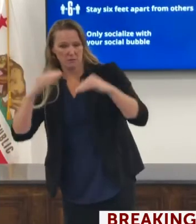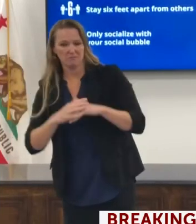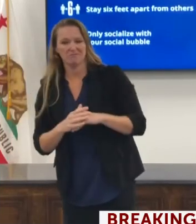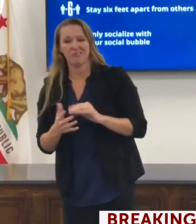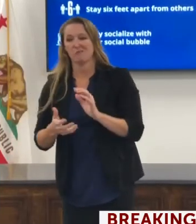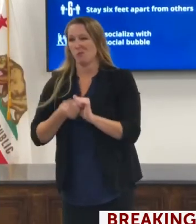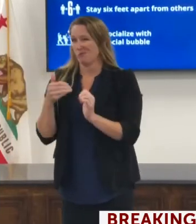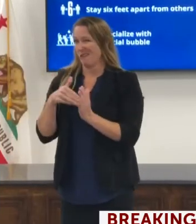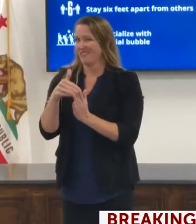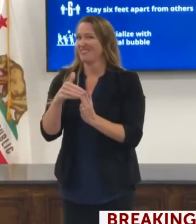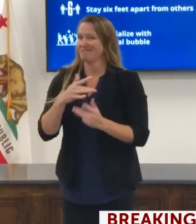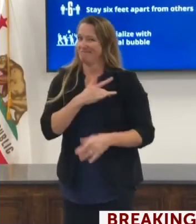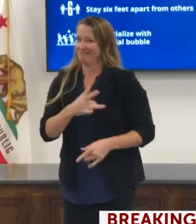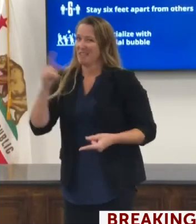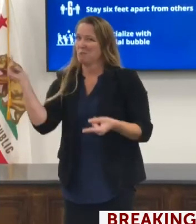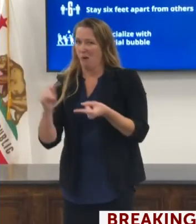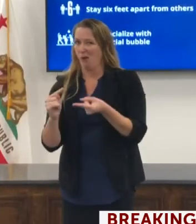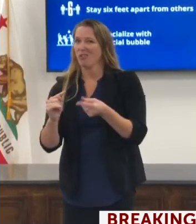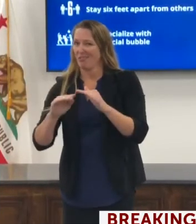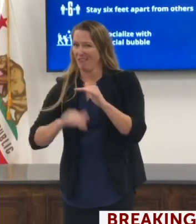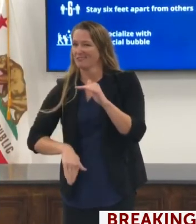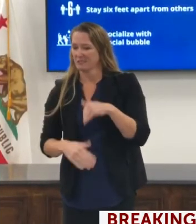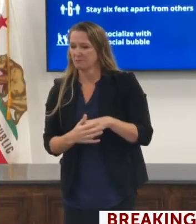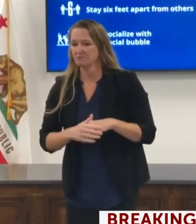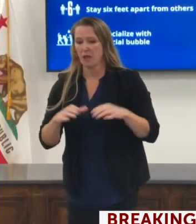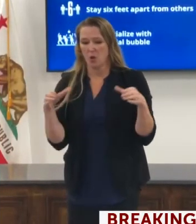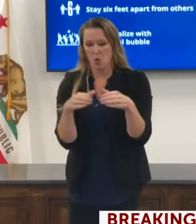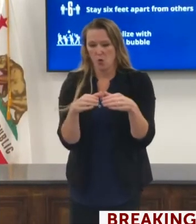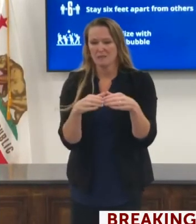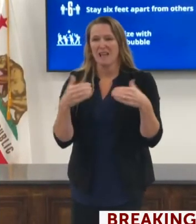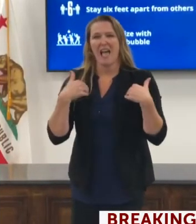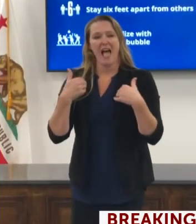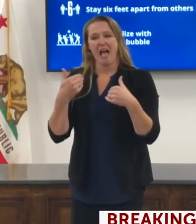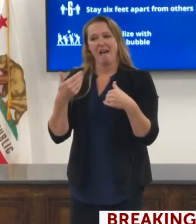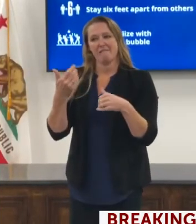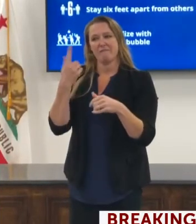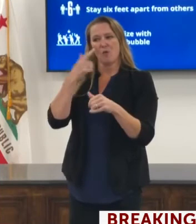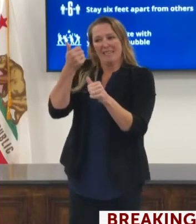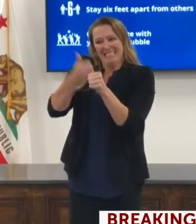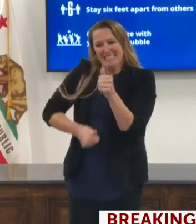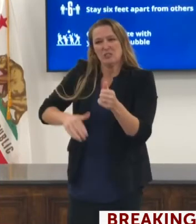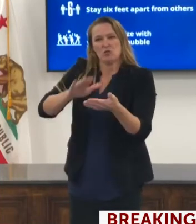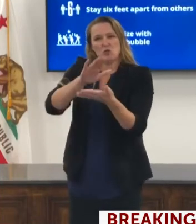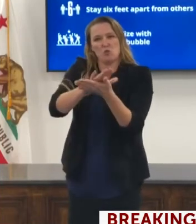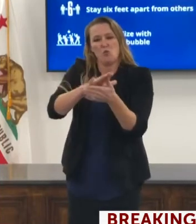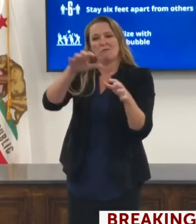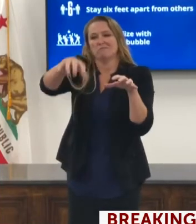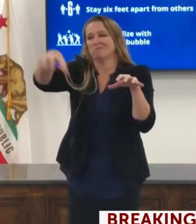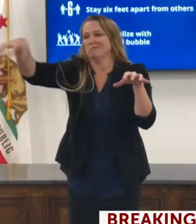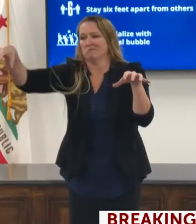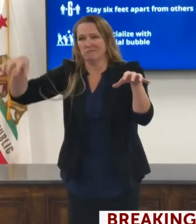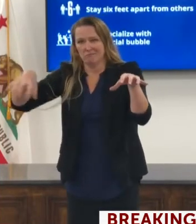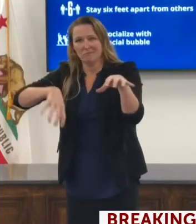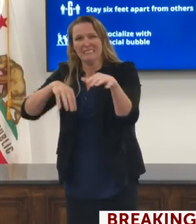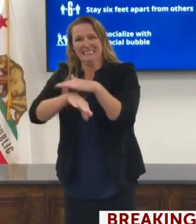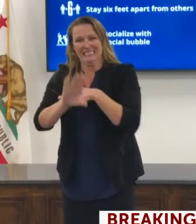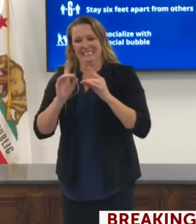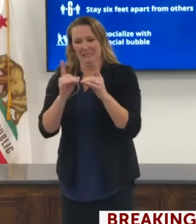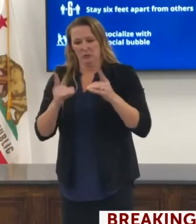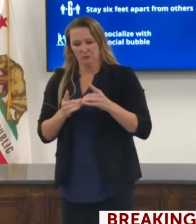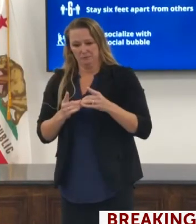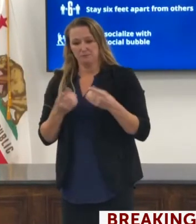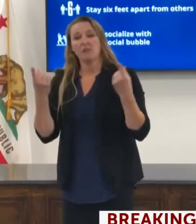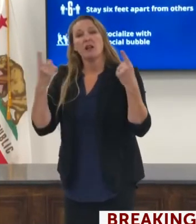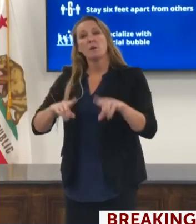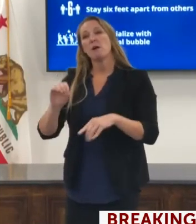cases, they're smaller than that. The cohorts are at all sites in the school district. On October 20th, my